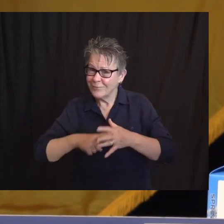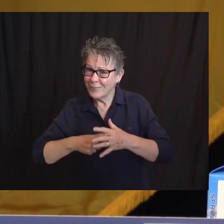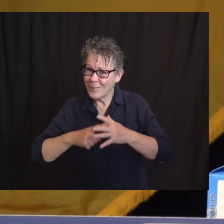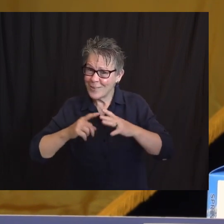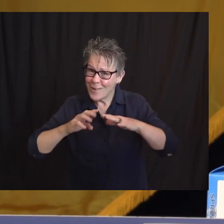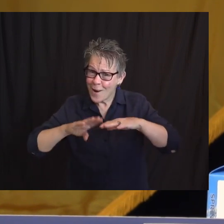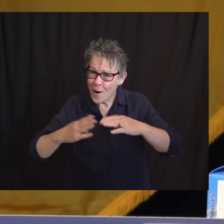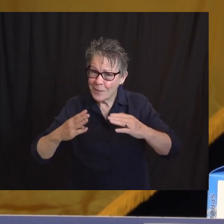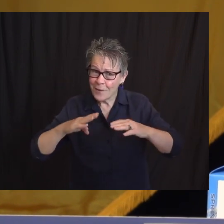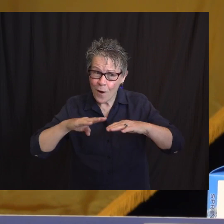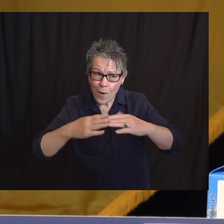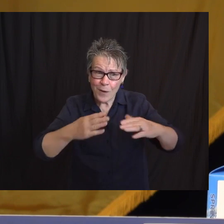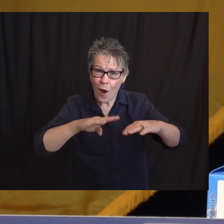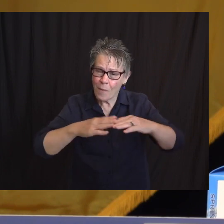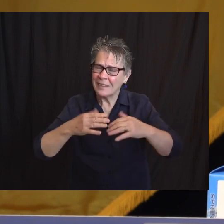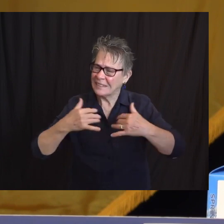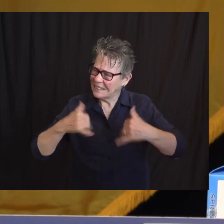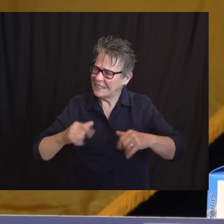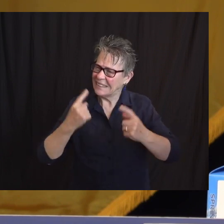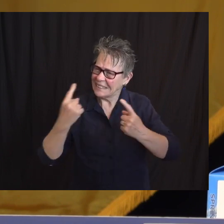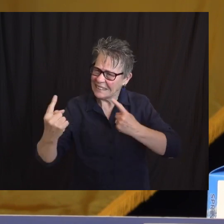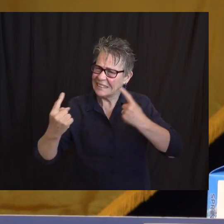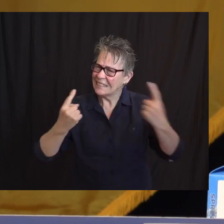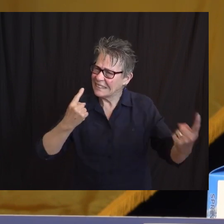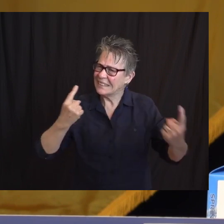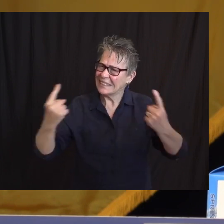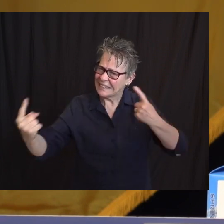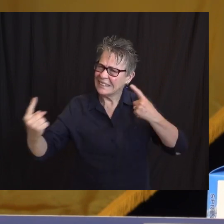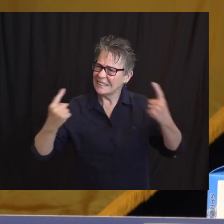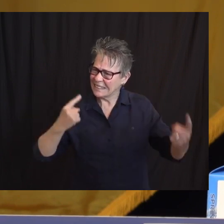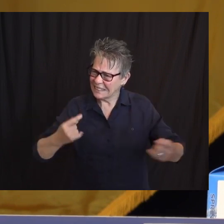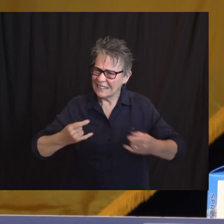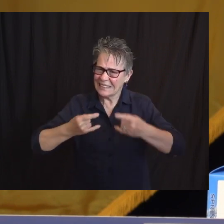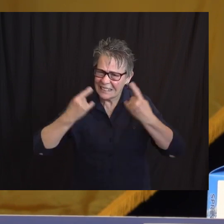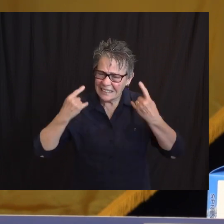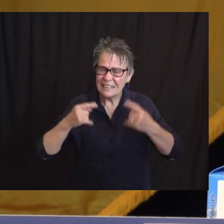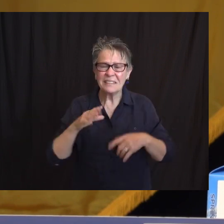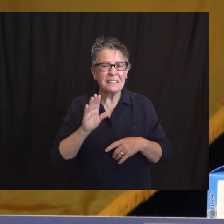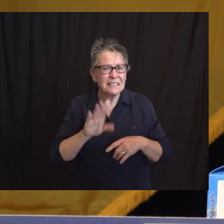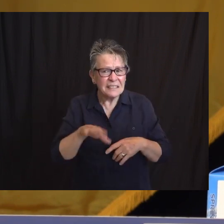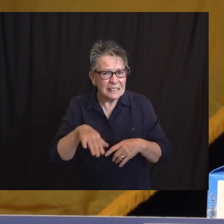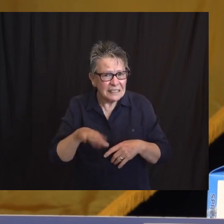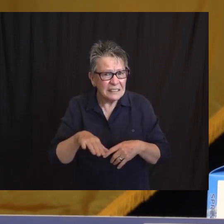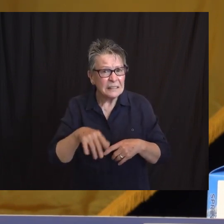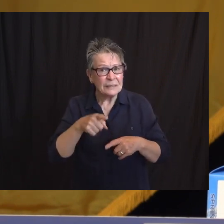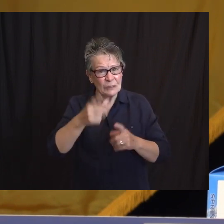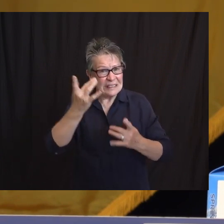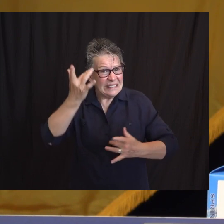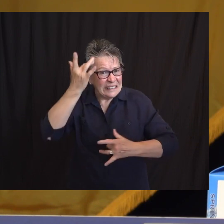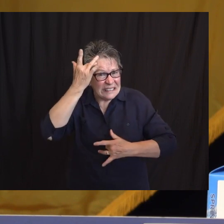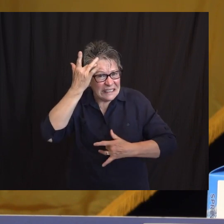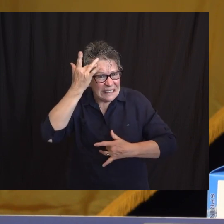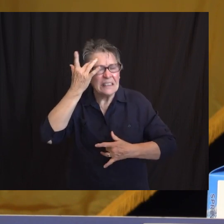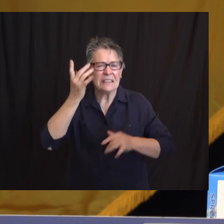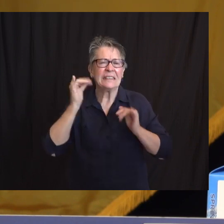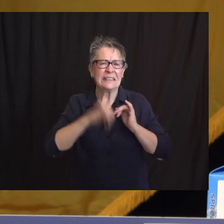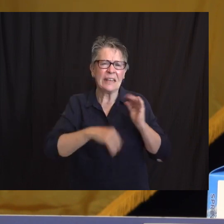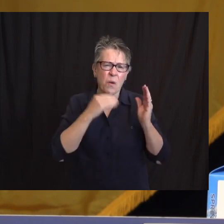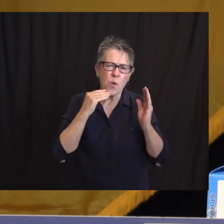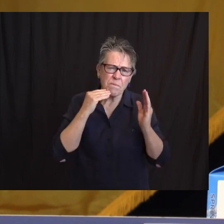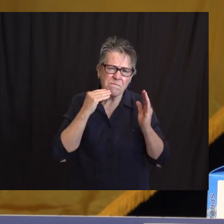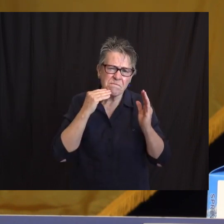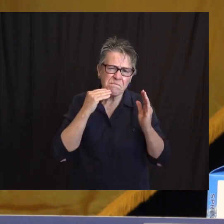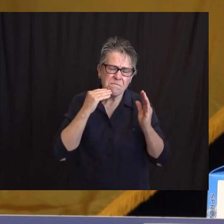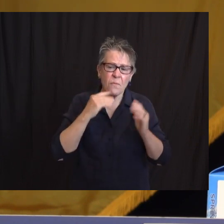precautions. So once again, I encourage you, stay home if you're sick. Wash your hands frequently during the day for 20